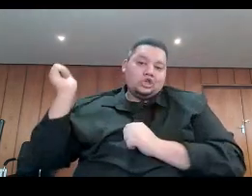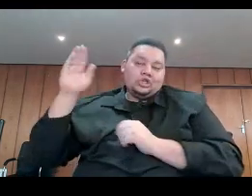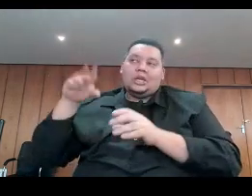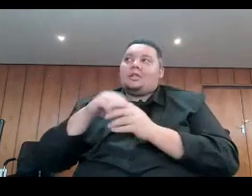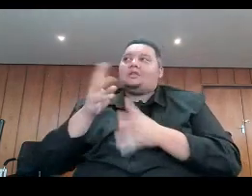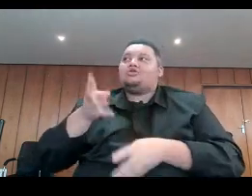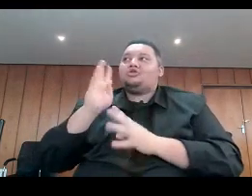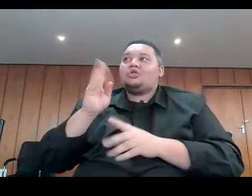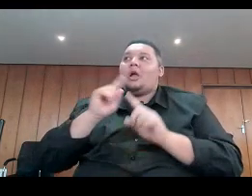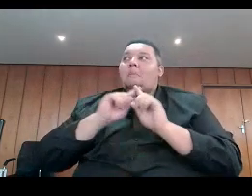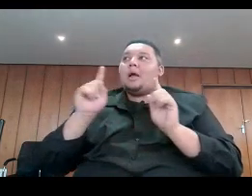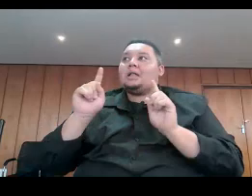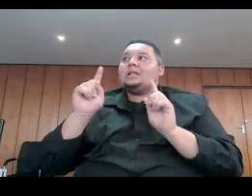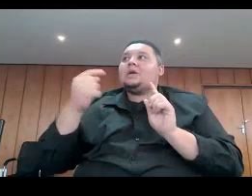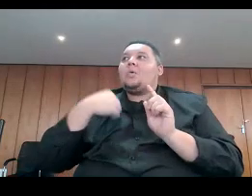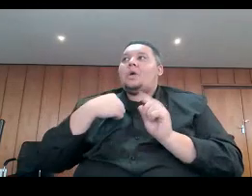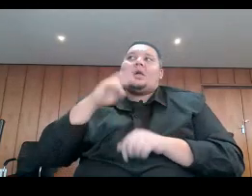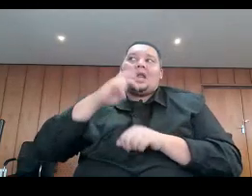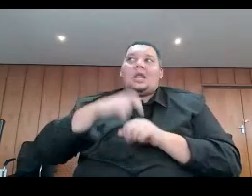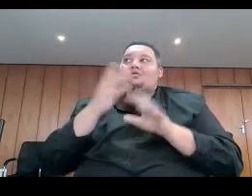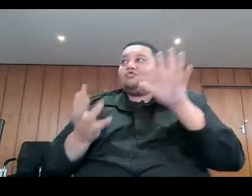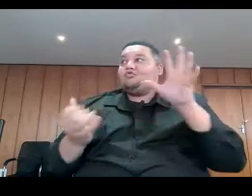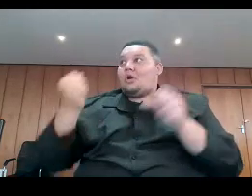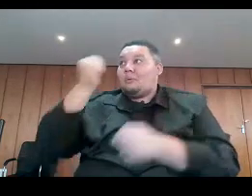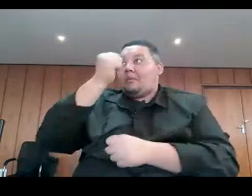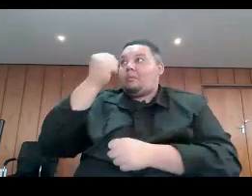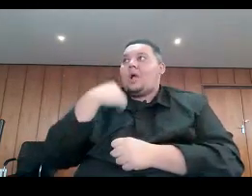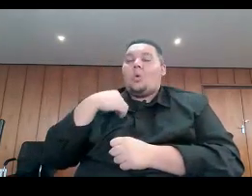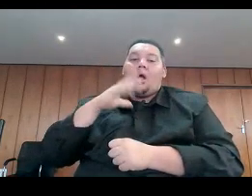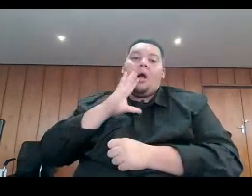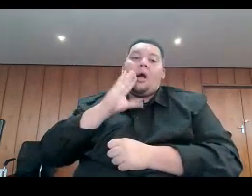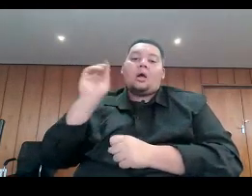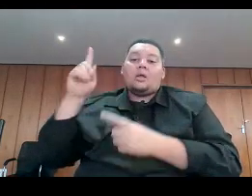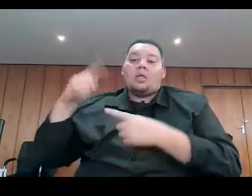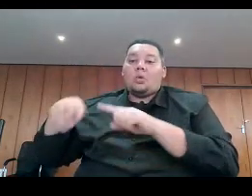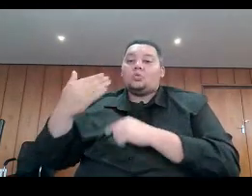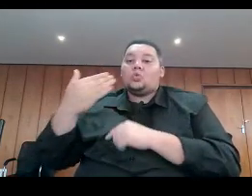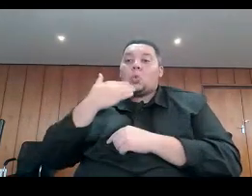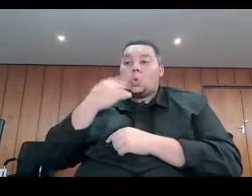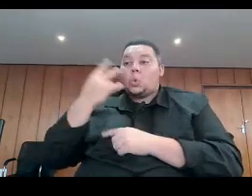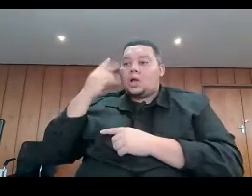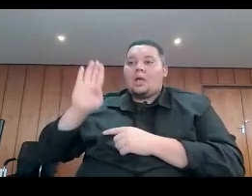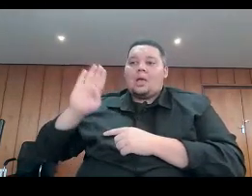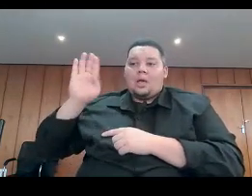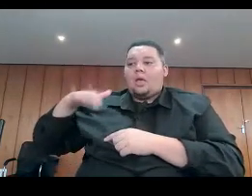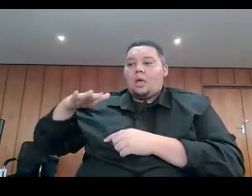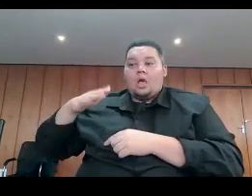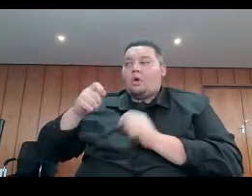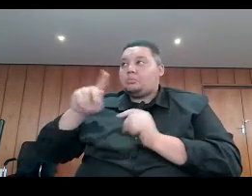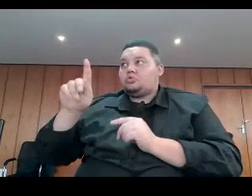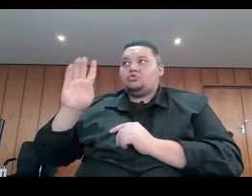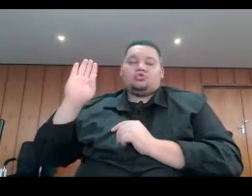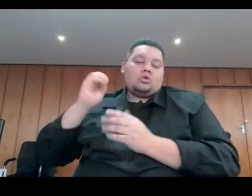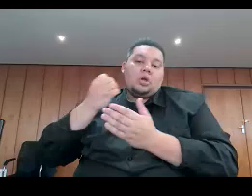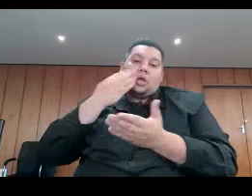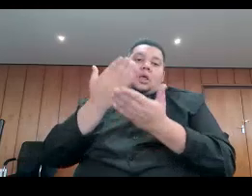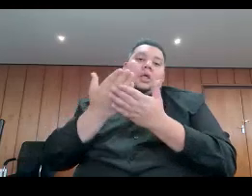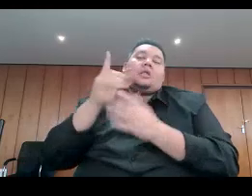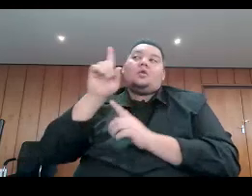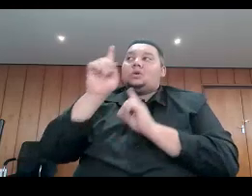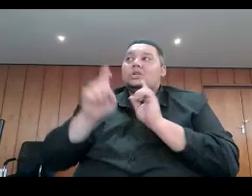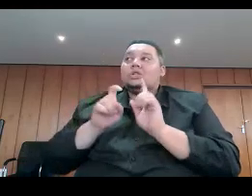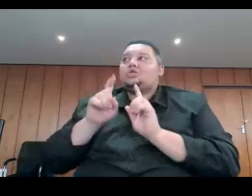the chat. But we are going to have to wrap this up. I'm going to ask those that have still had their hands up and didn't have a chance to put a question